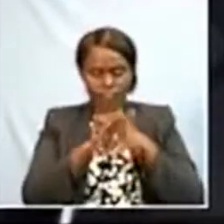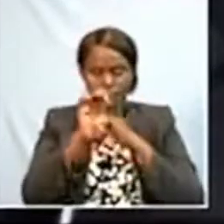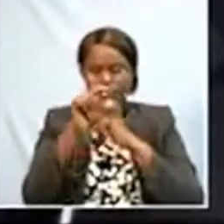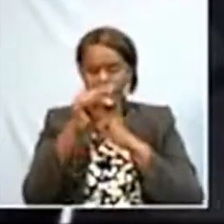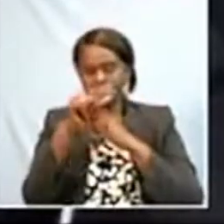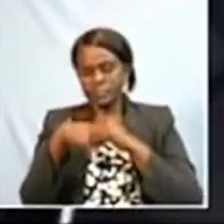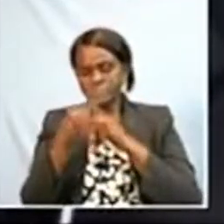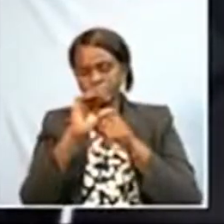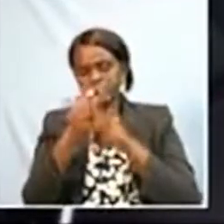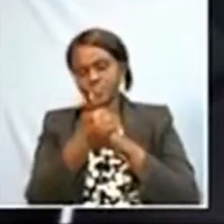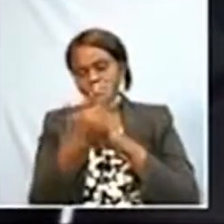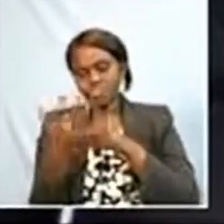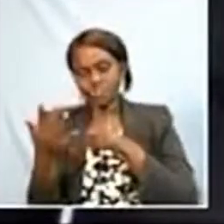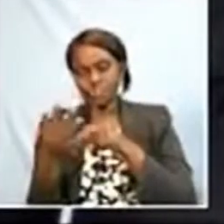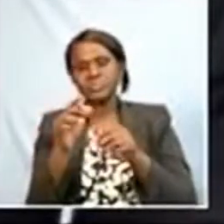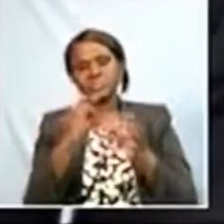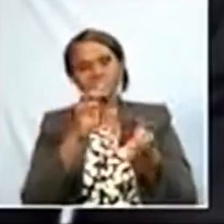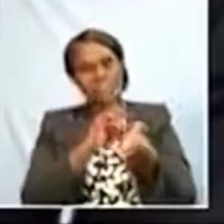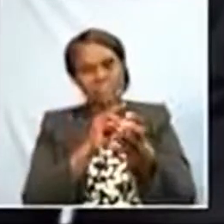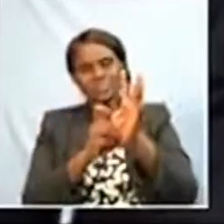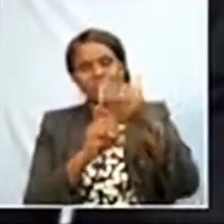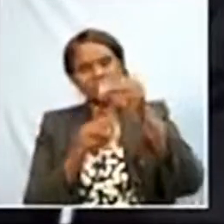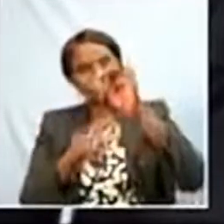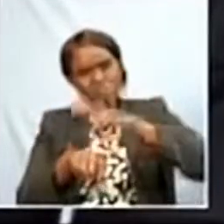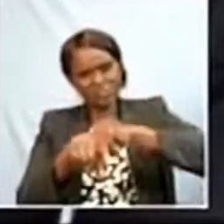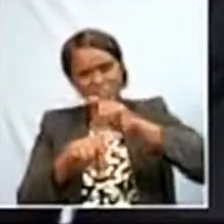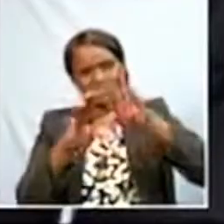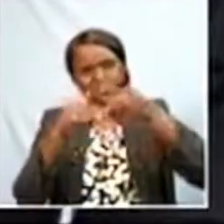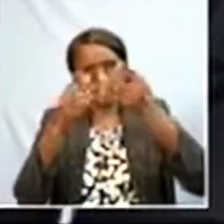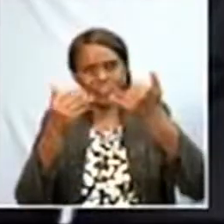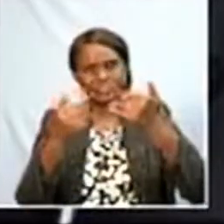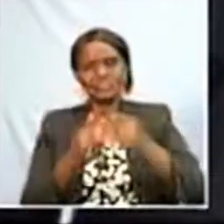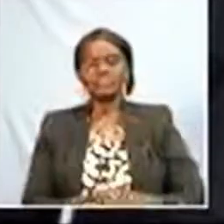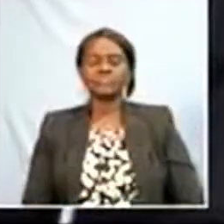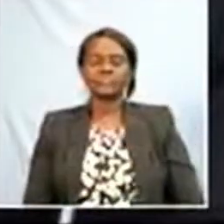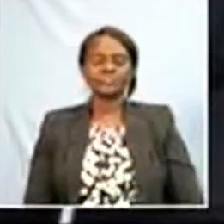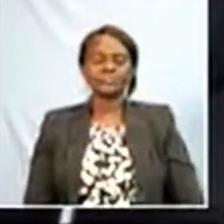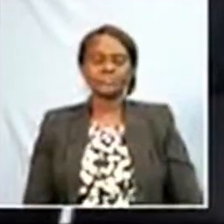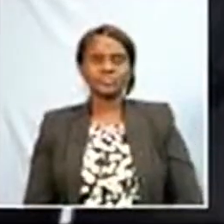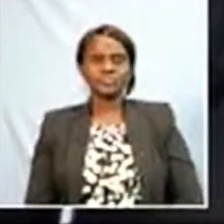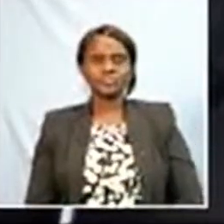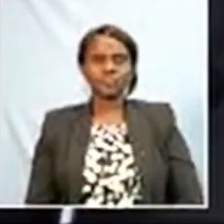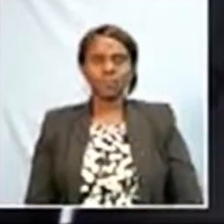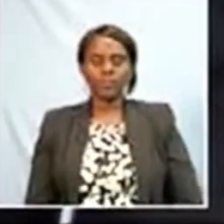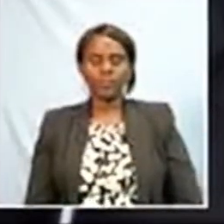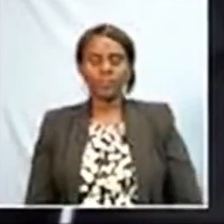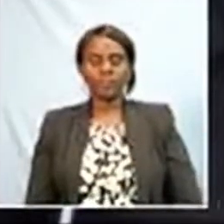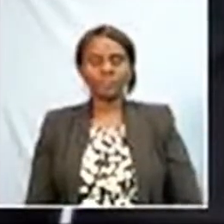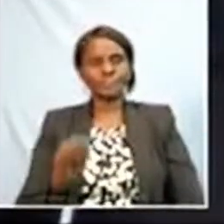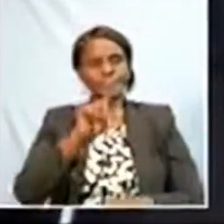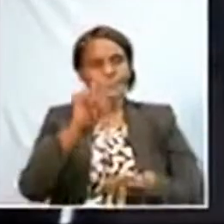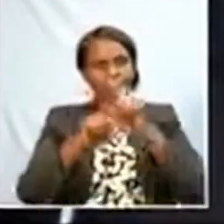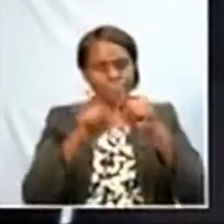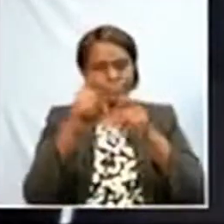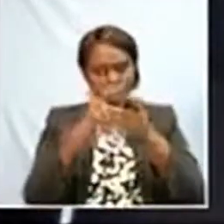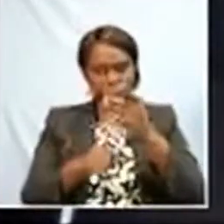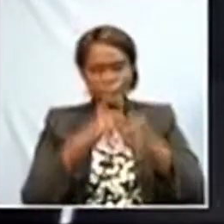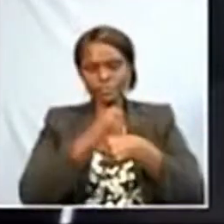like that. Doc, But let's give him a chance to respond. The question is, what